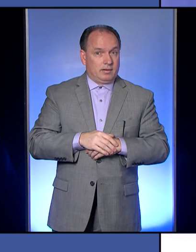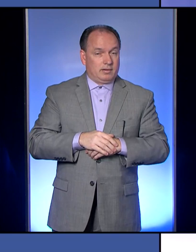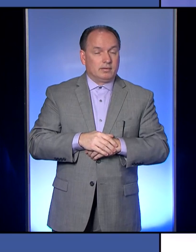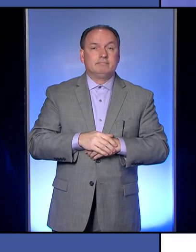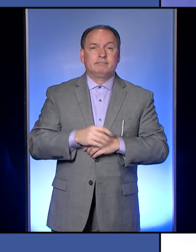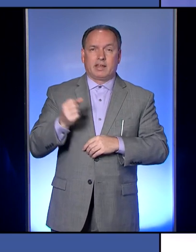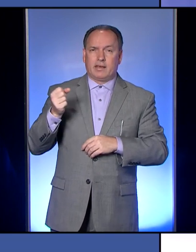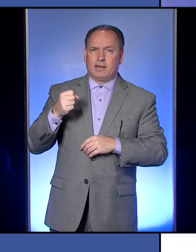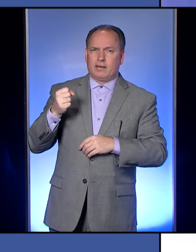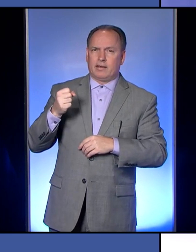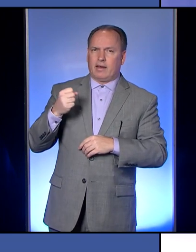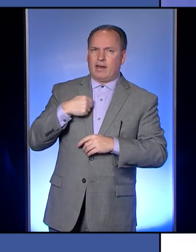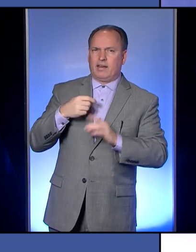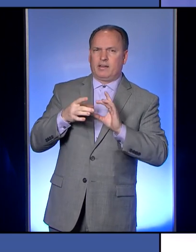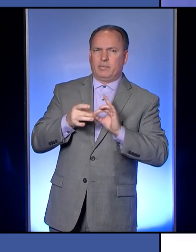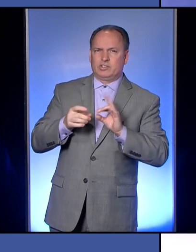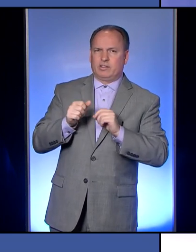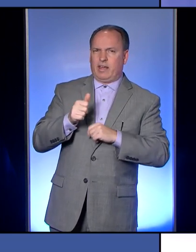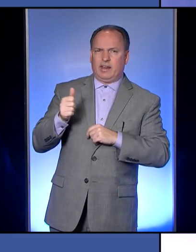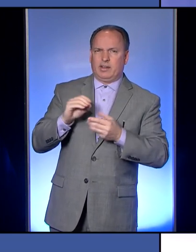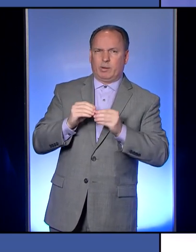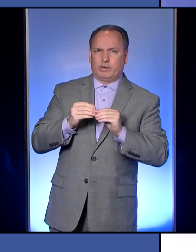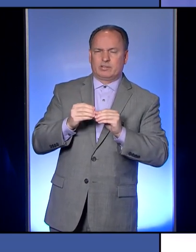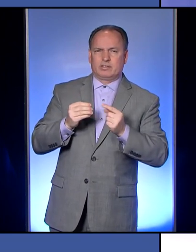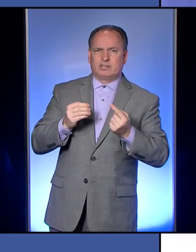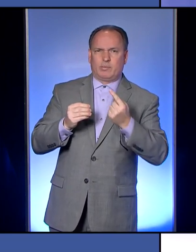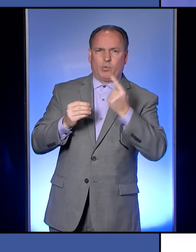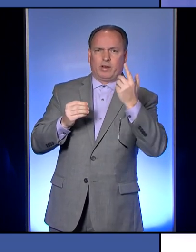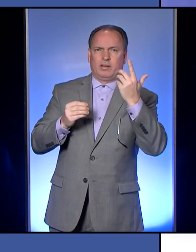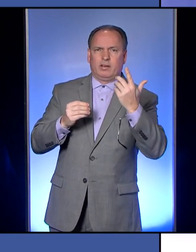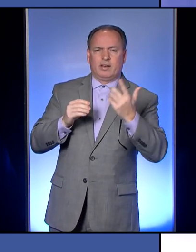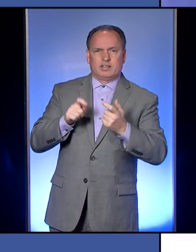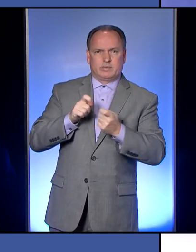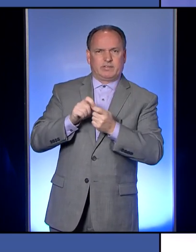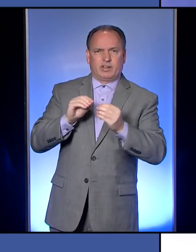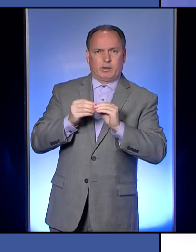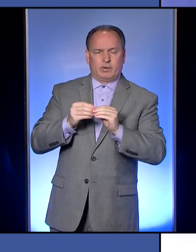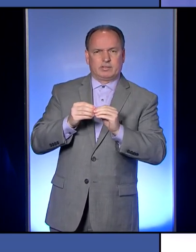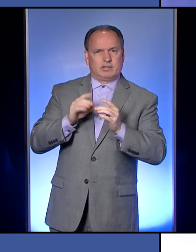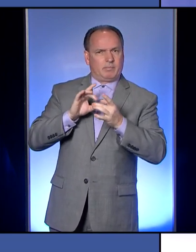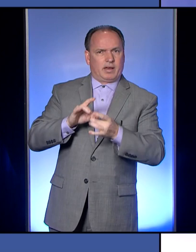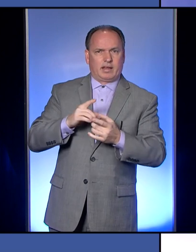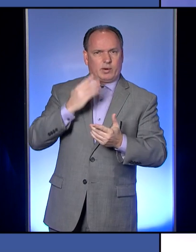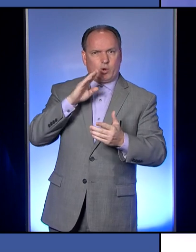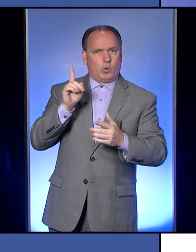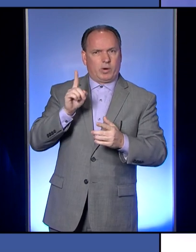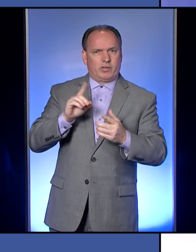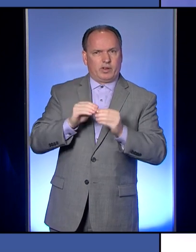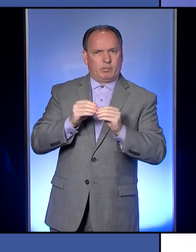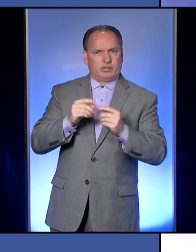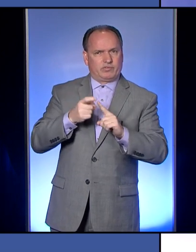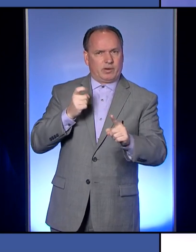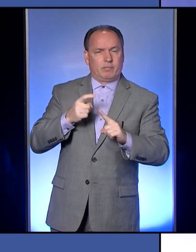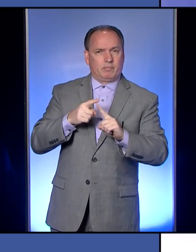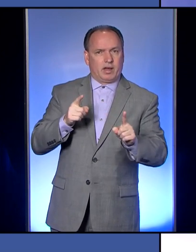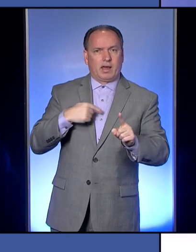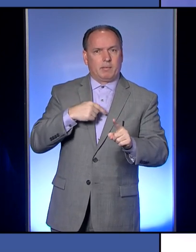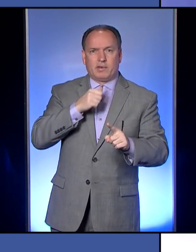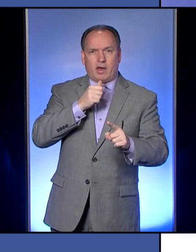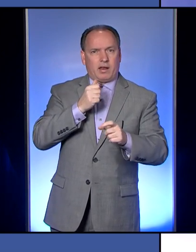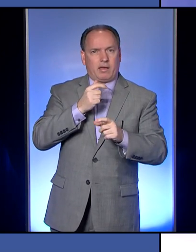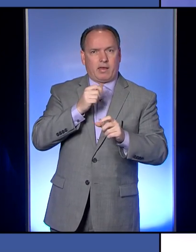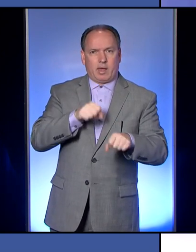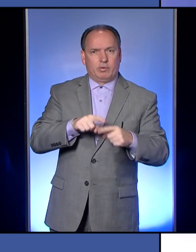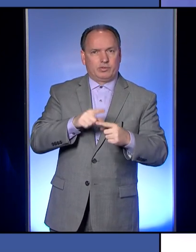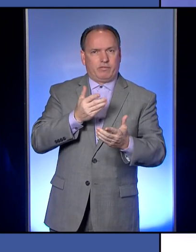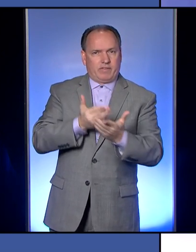Yeah, I didn't mention any numbers. Somebody had specific numbers in mind. I don't know where those came from, and I am not able to